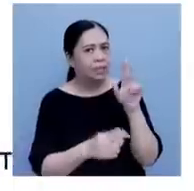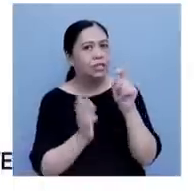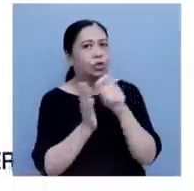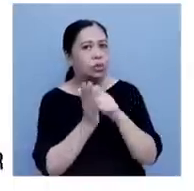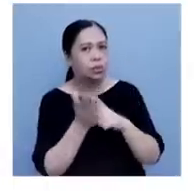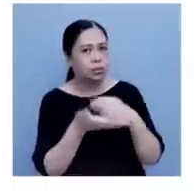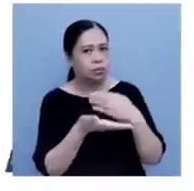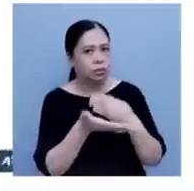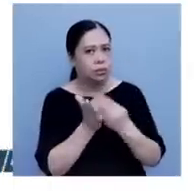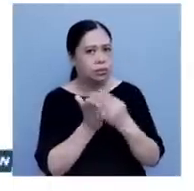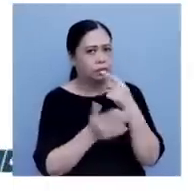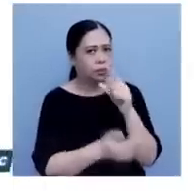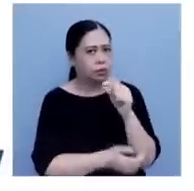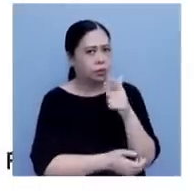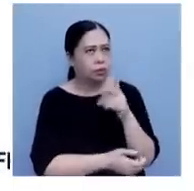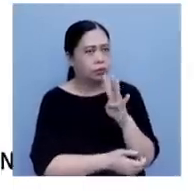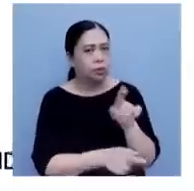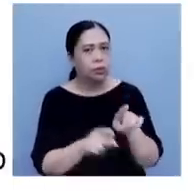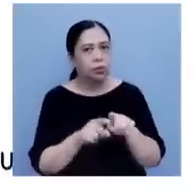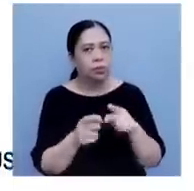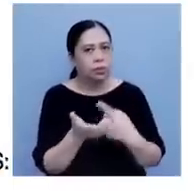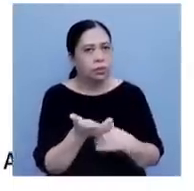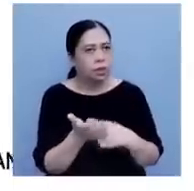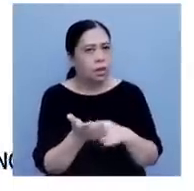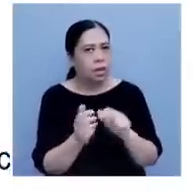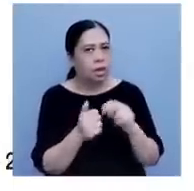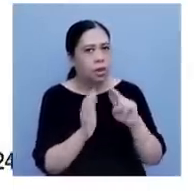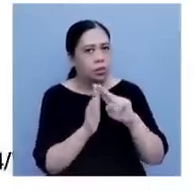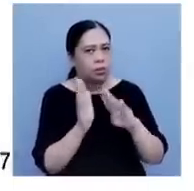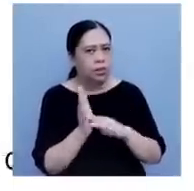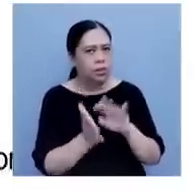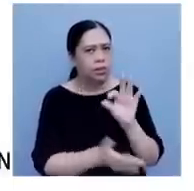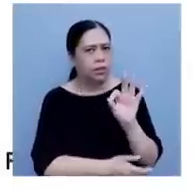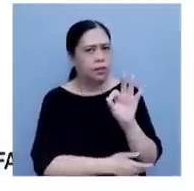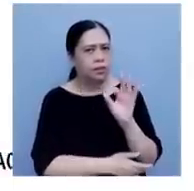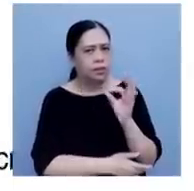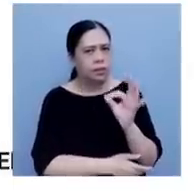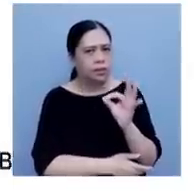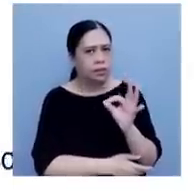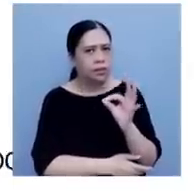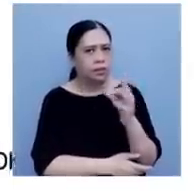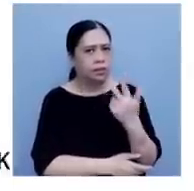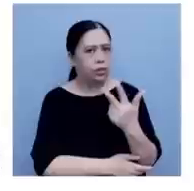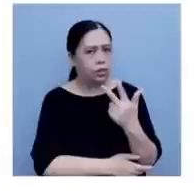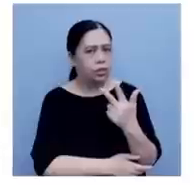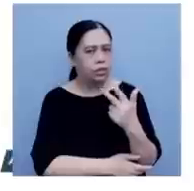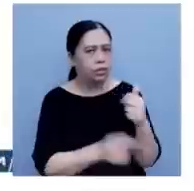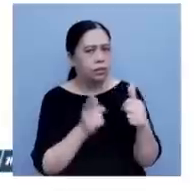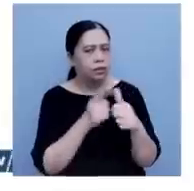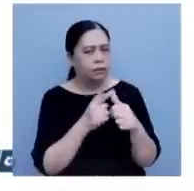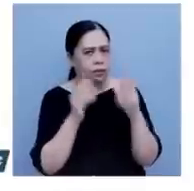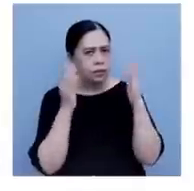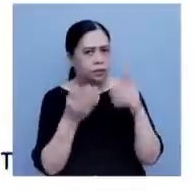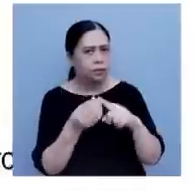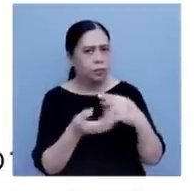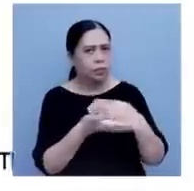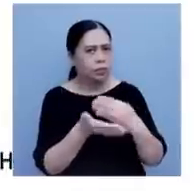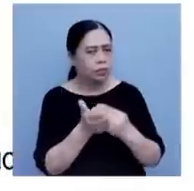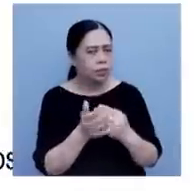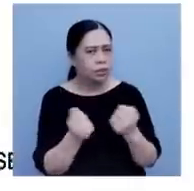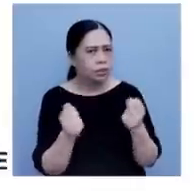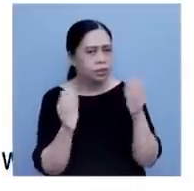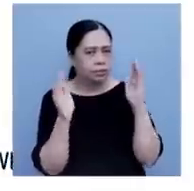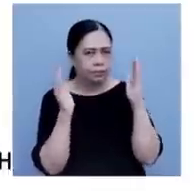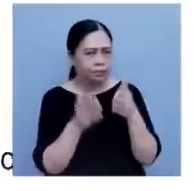for 2024. We're also going to talk about House Bill 9030. We'll go to the budget first. Let's cut to the chase